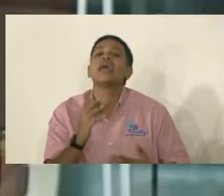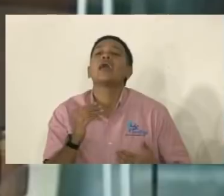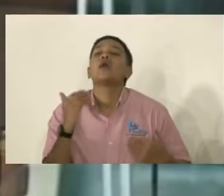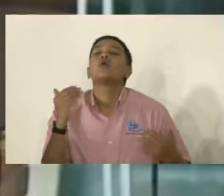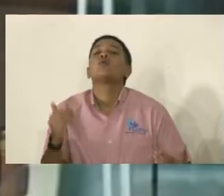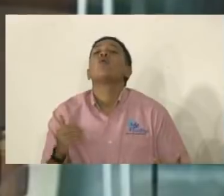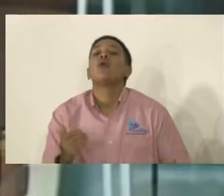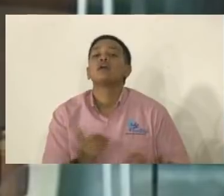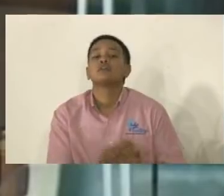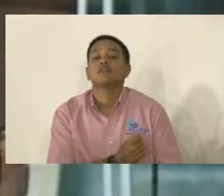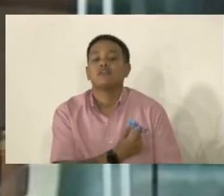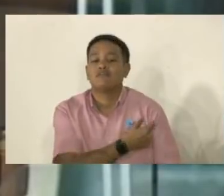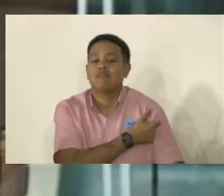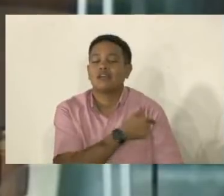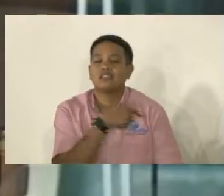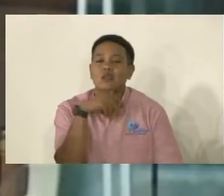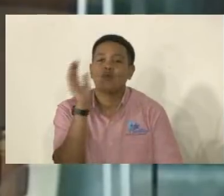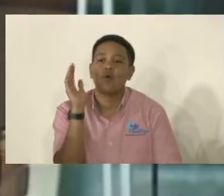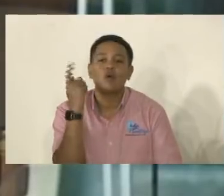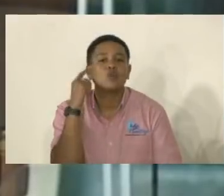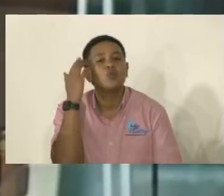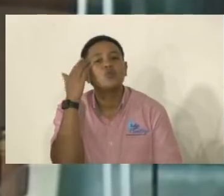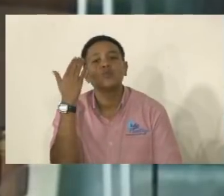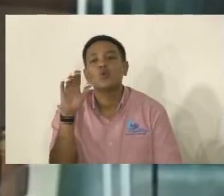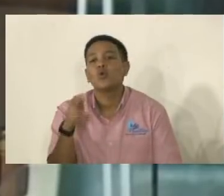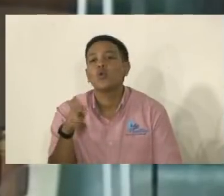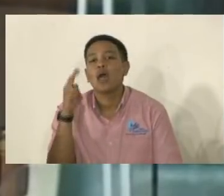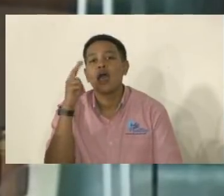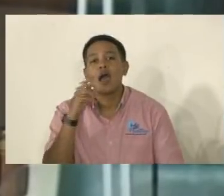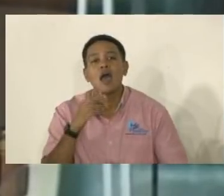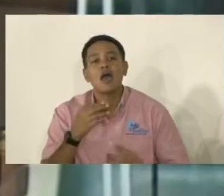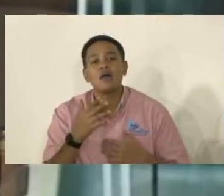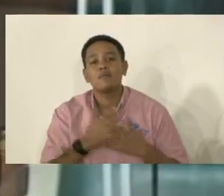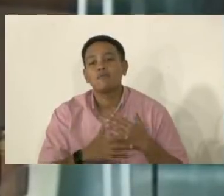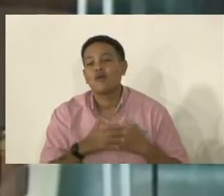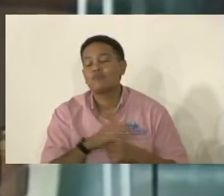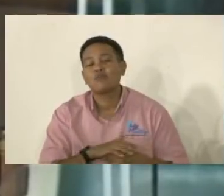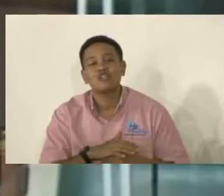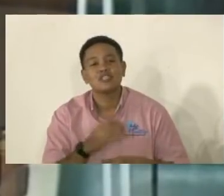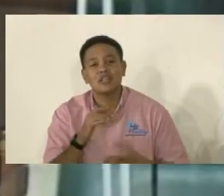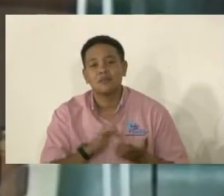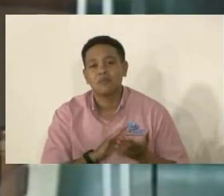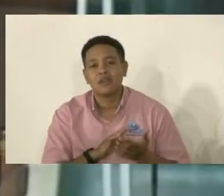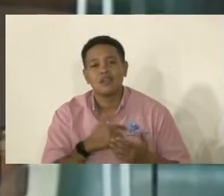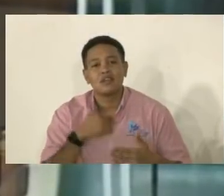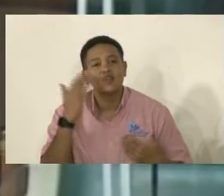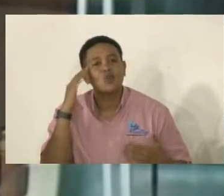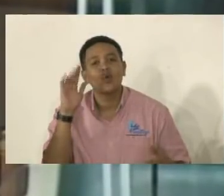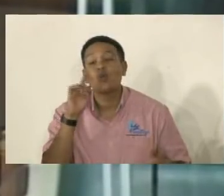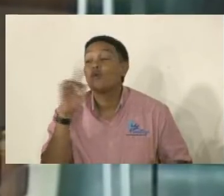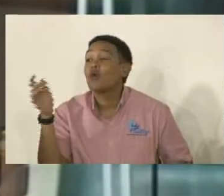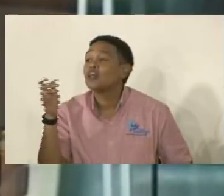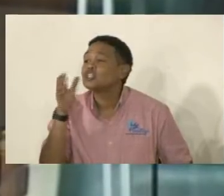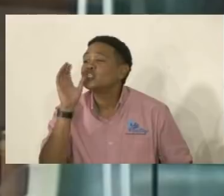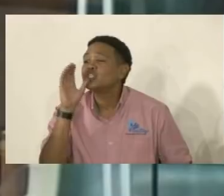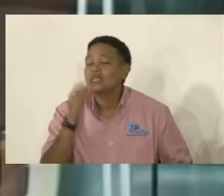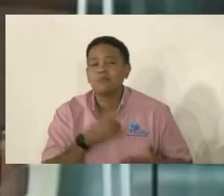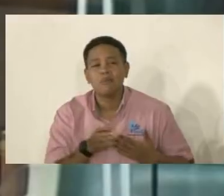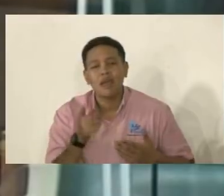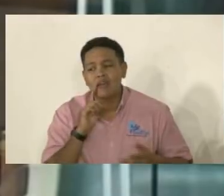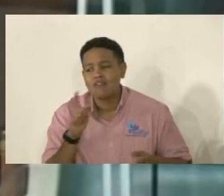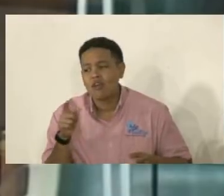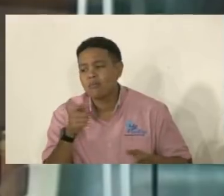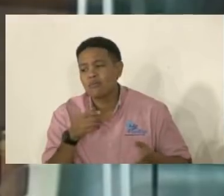the vaccine. You don't know what's in your high blood pressure medicine. You don't know what is in the strong back you're buying from the man around the road. So don't give me